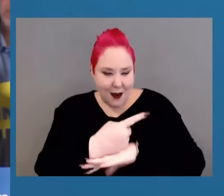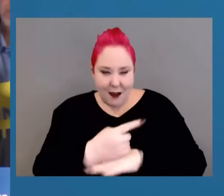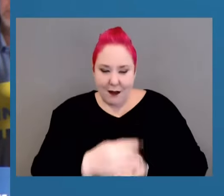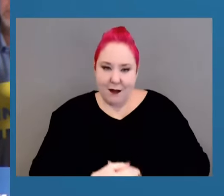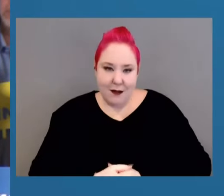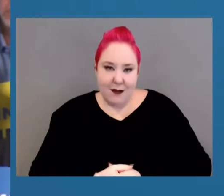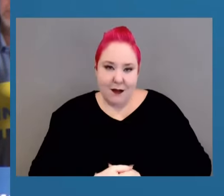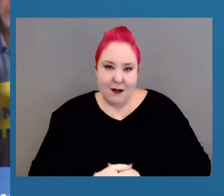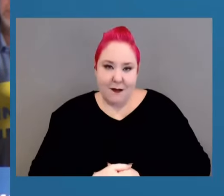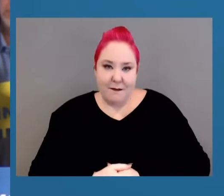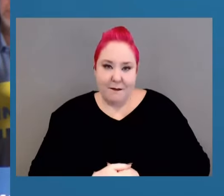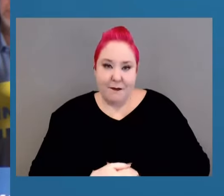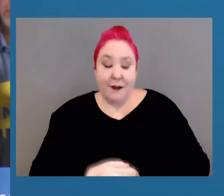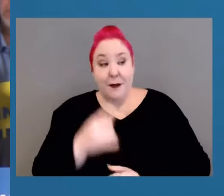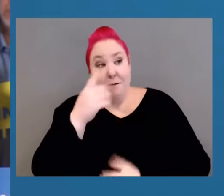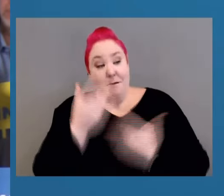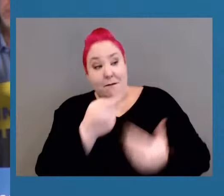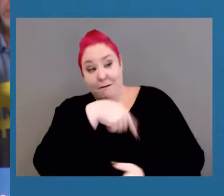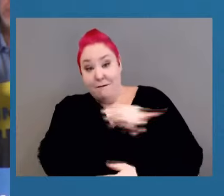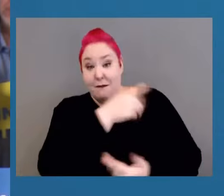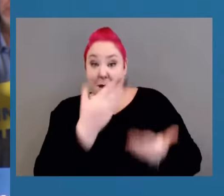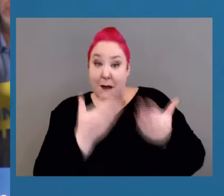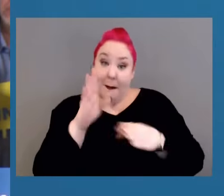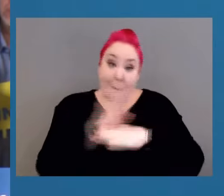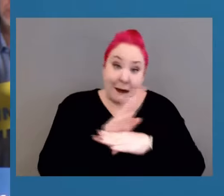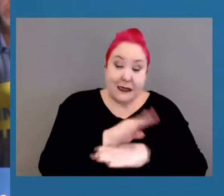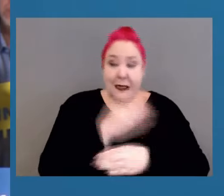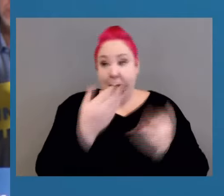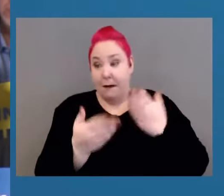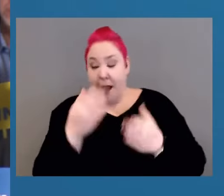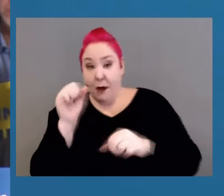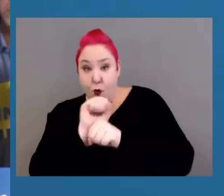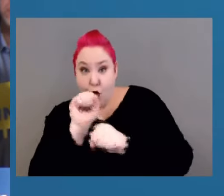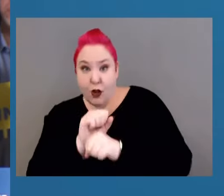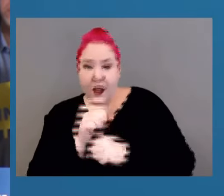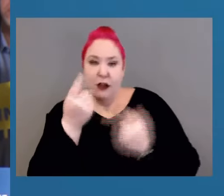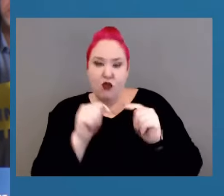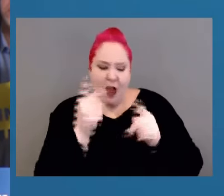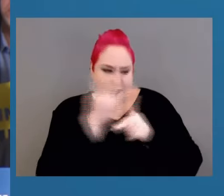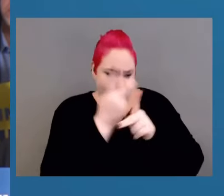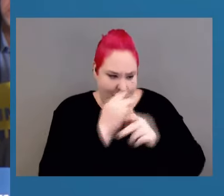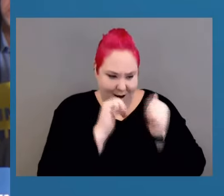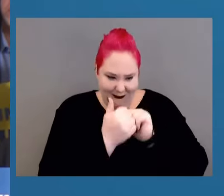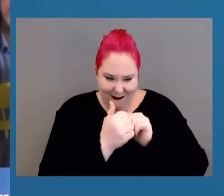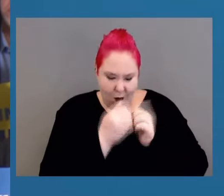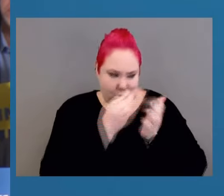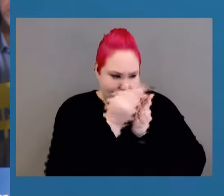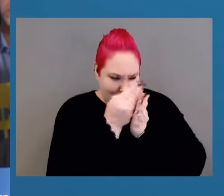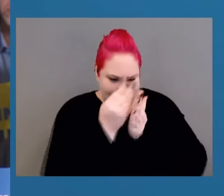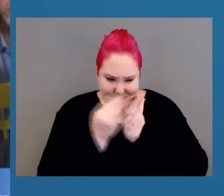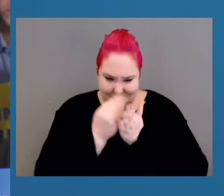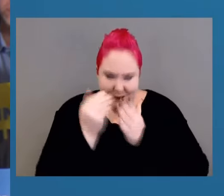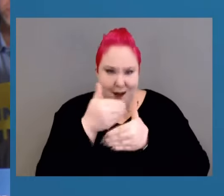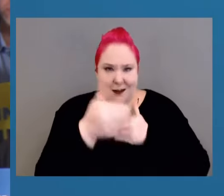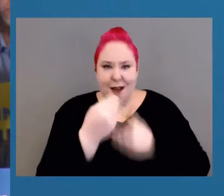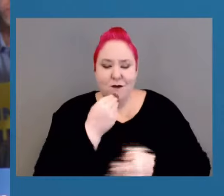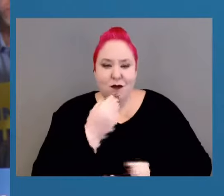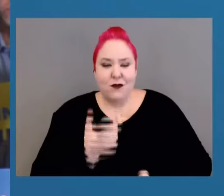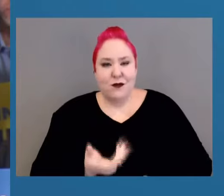because they're working or busy trying to find their next meal. We won't play into